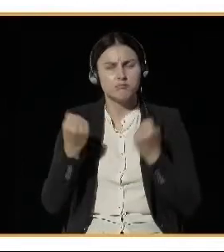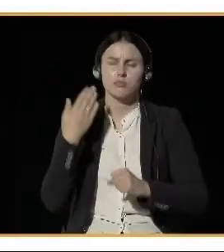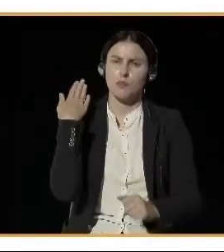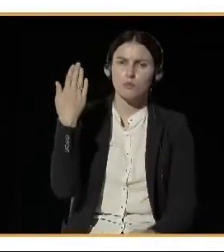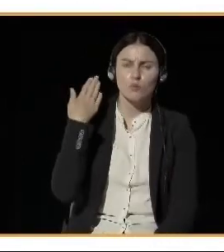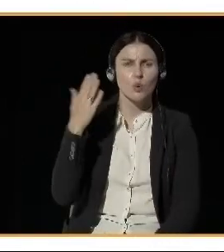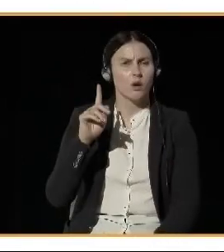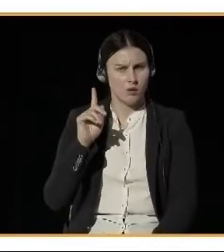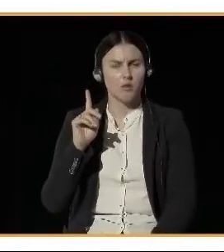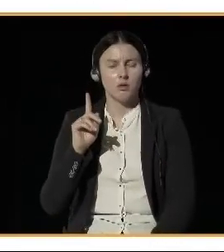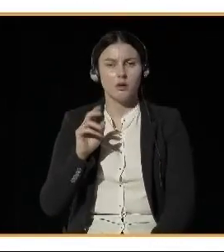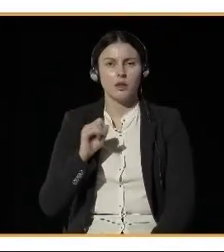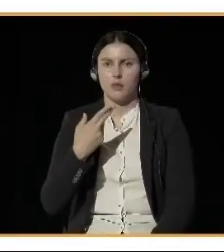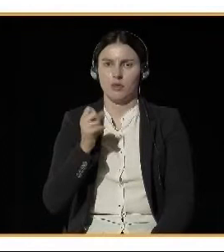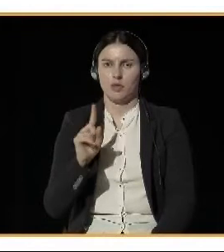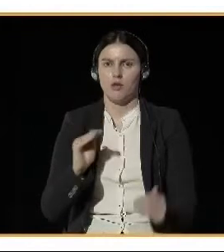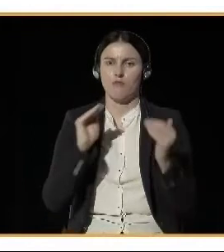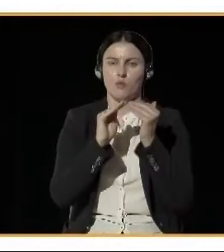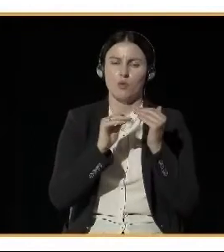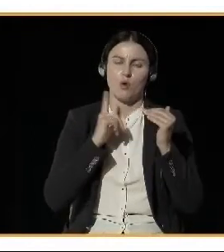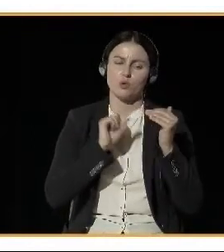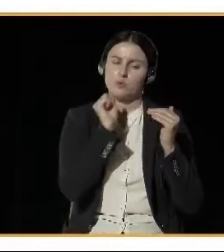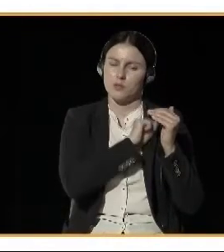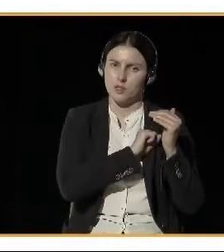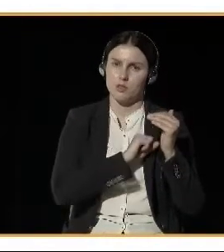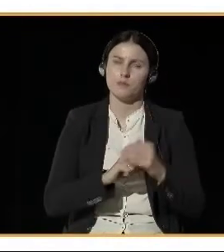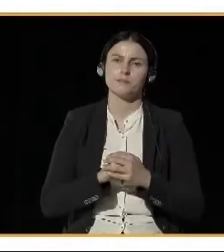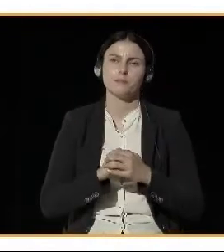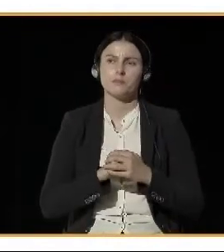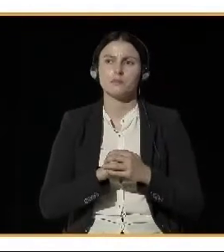seniors. They are somehow